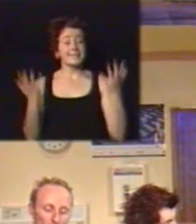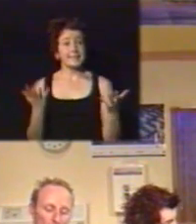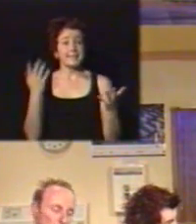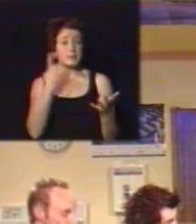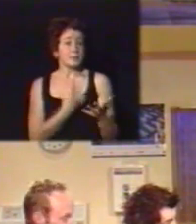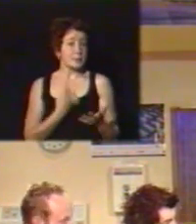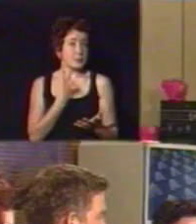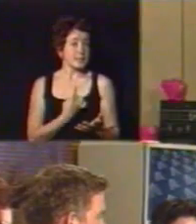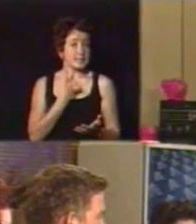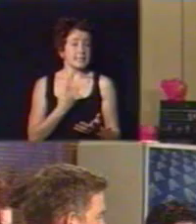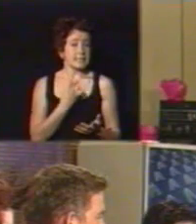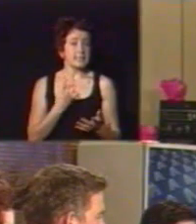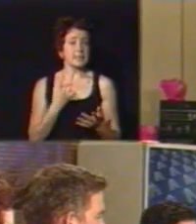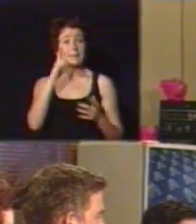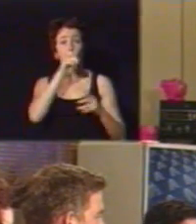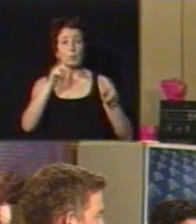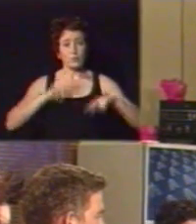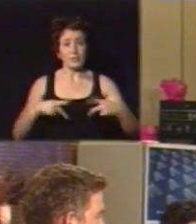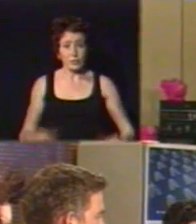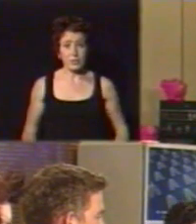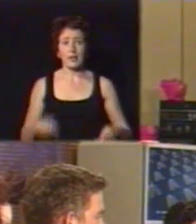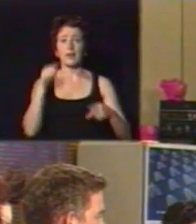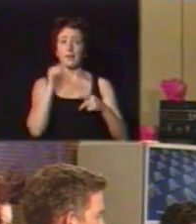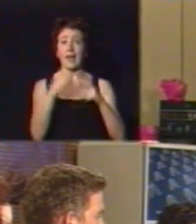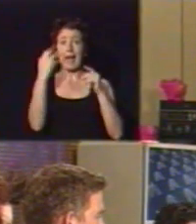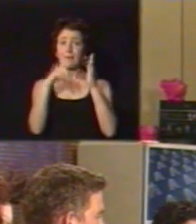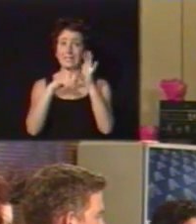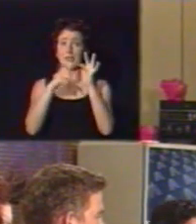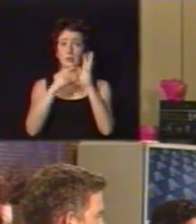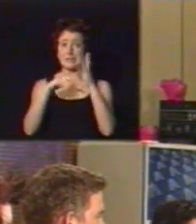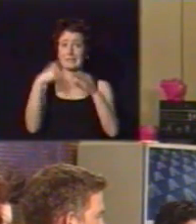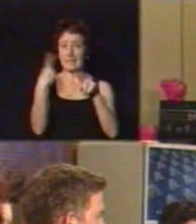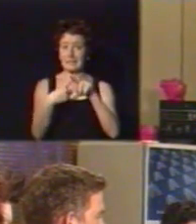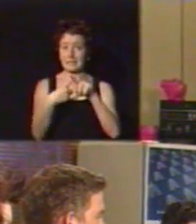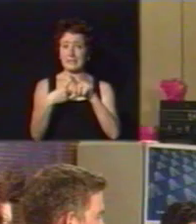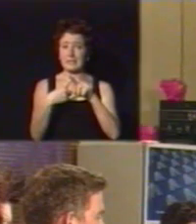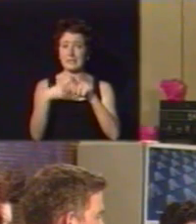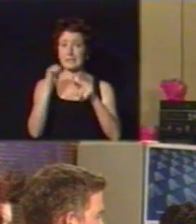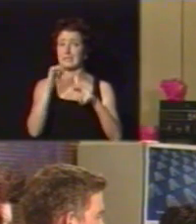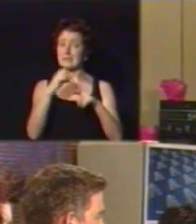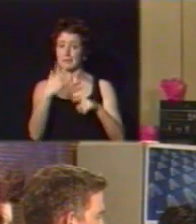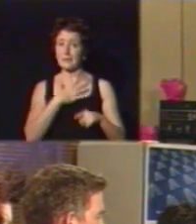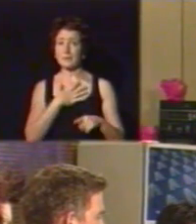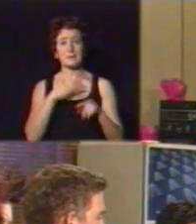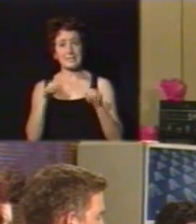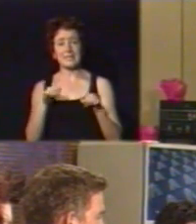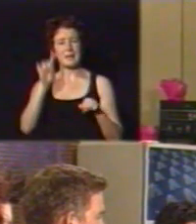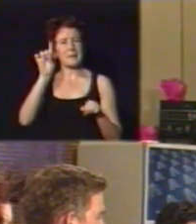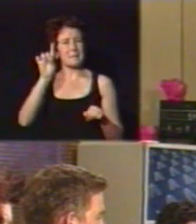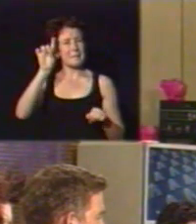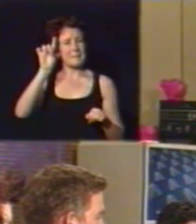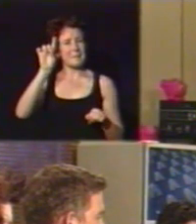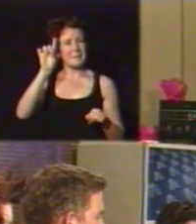that transgender people have a type of intersex condition. I'm on the record for saying that. But basically,